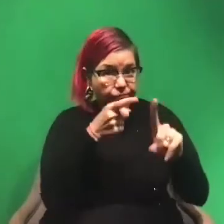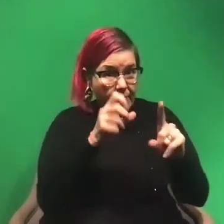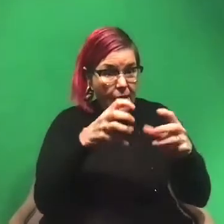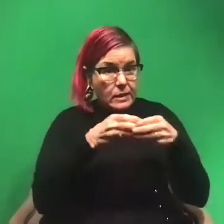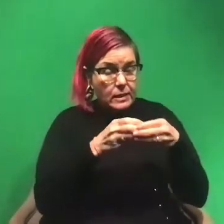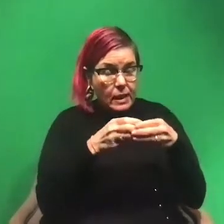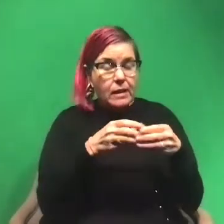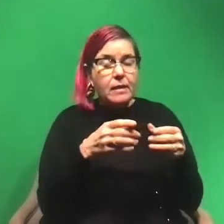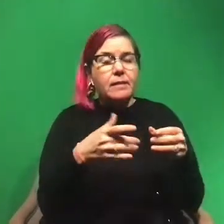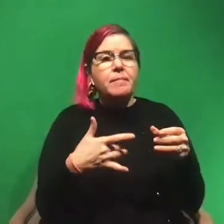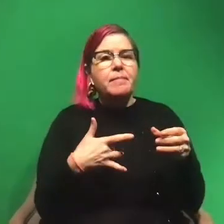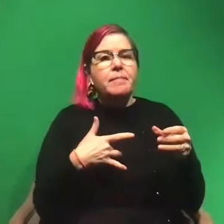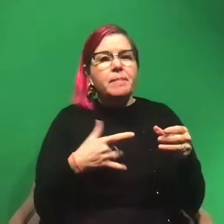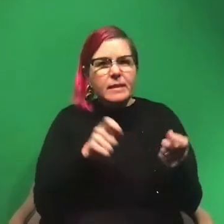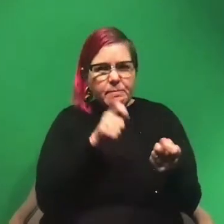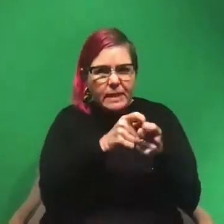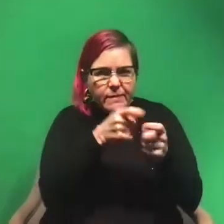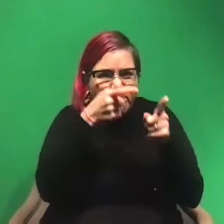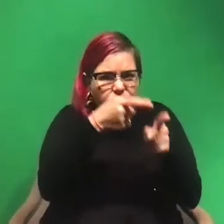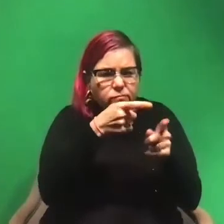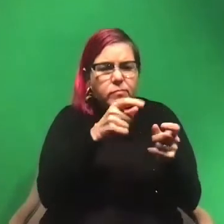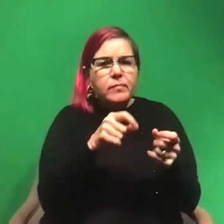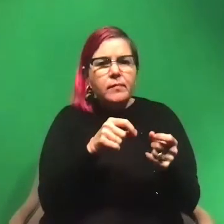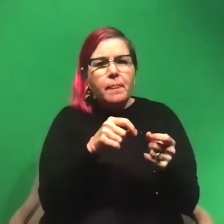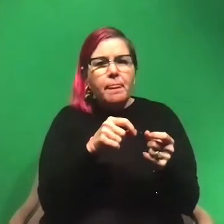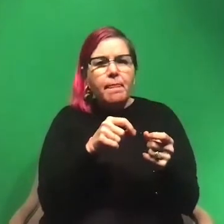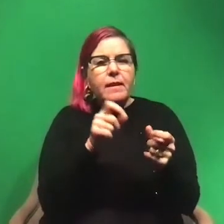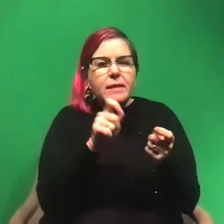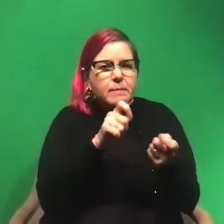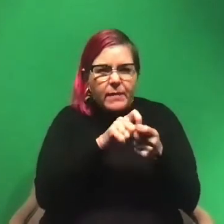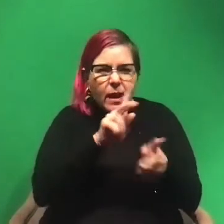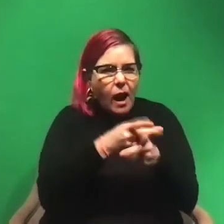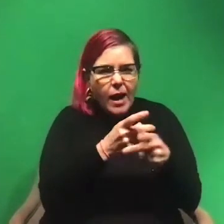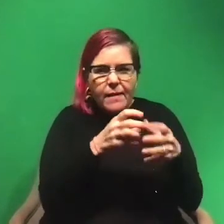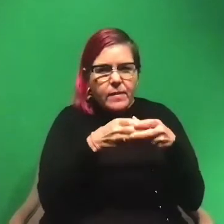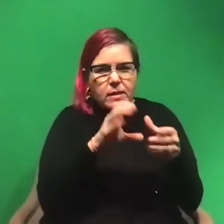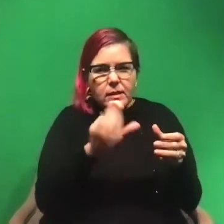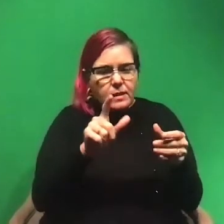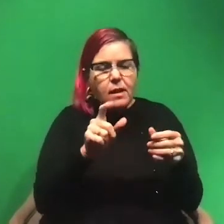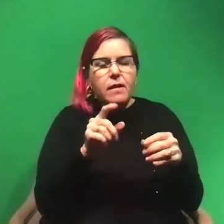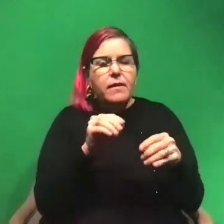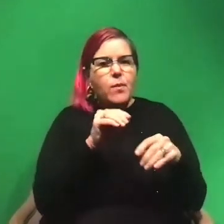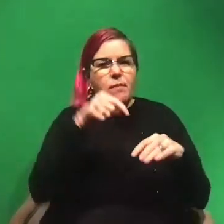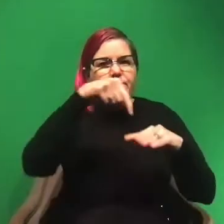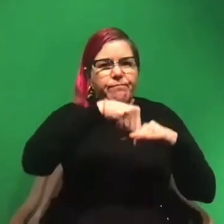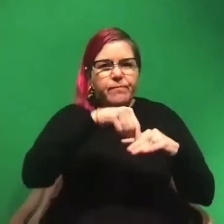of viruses are very, very specific as to the type of cell that they infect. Otherwise, imagine if a